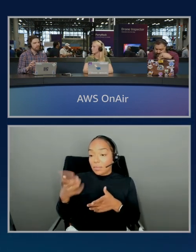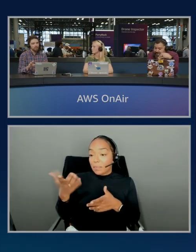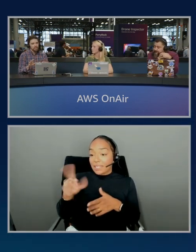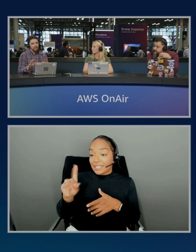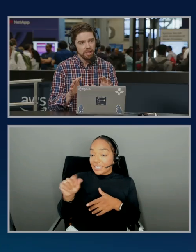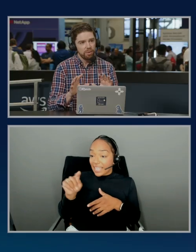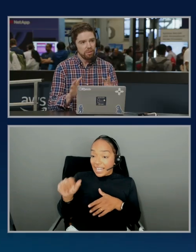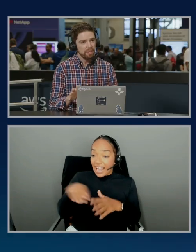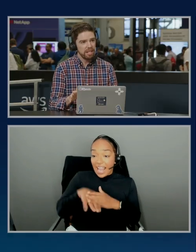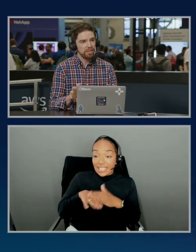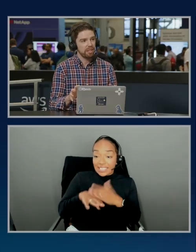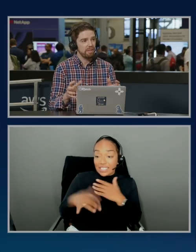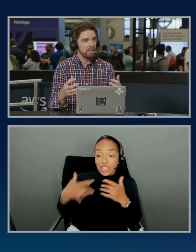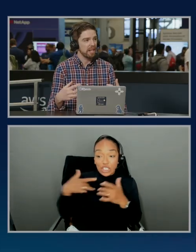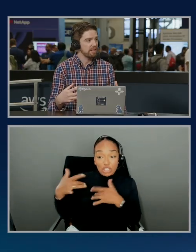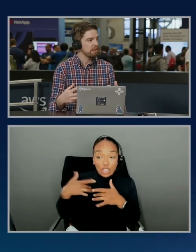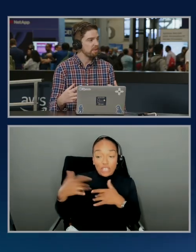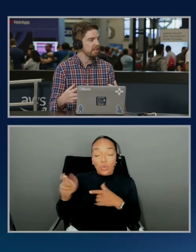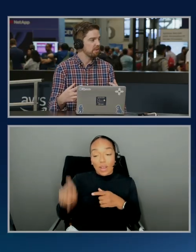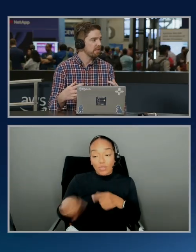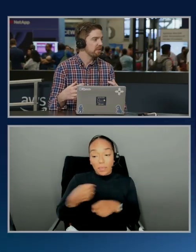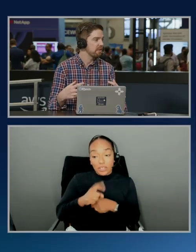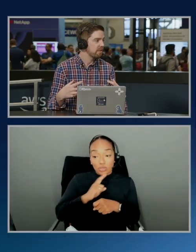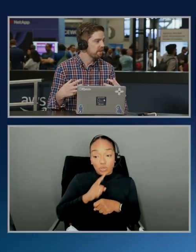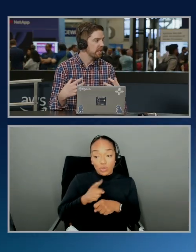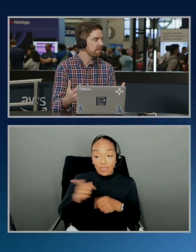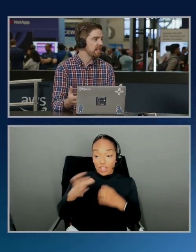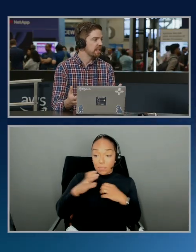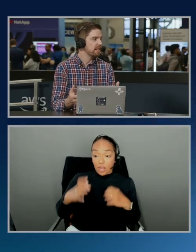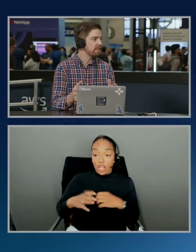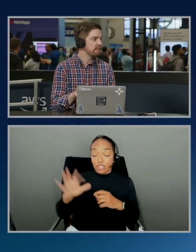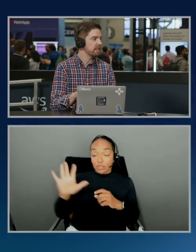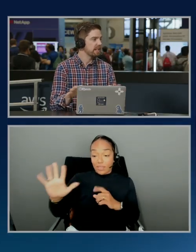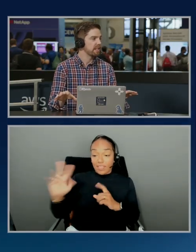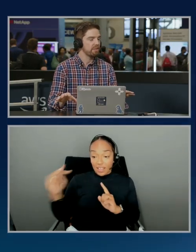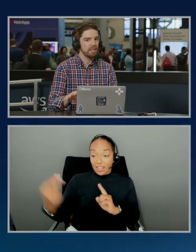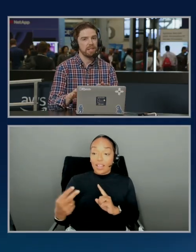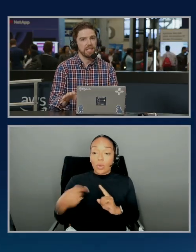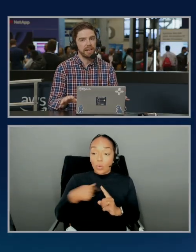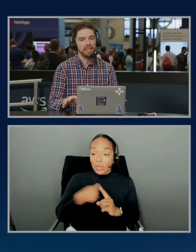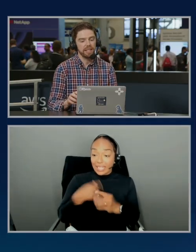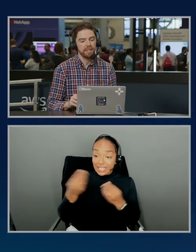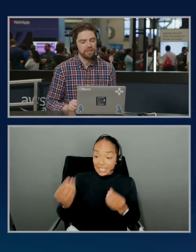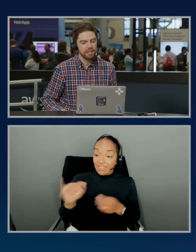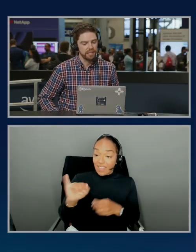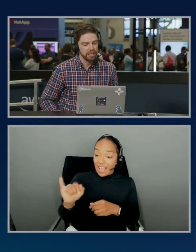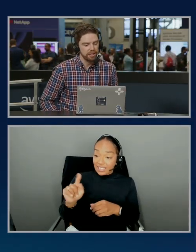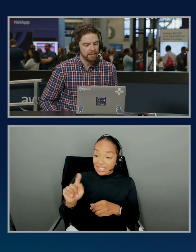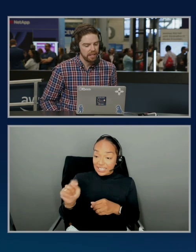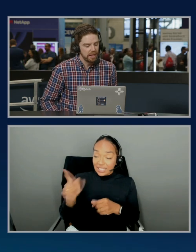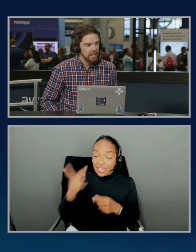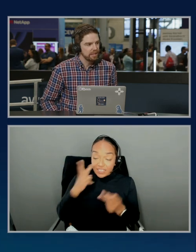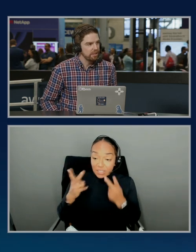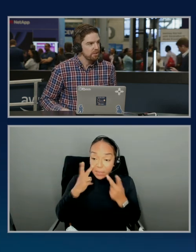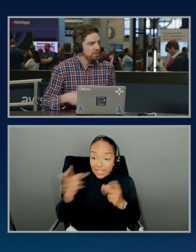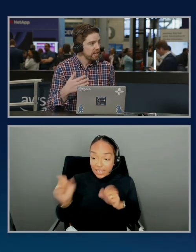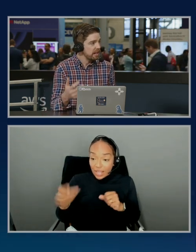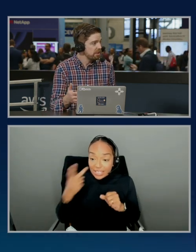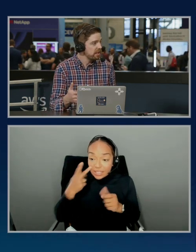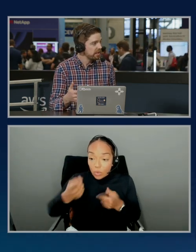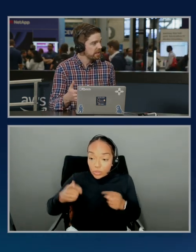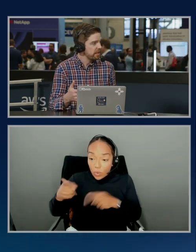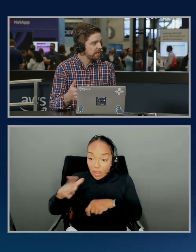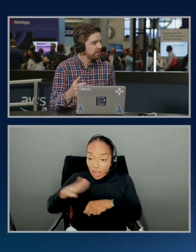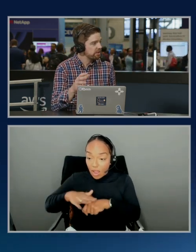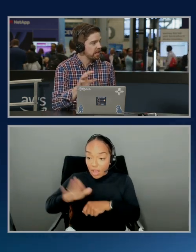concerns. And so, we want to make sure from a customer-obsessed point of view that we give IT visibility into what's being done inside their organization. And so you do